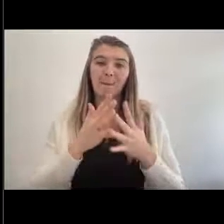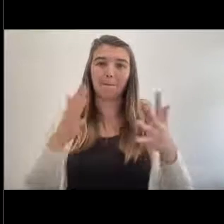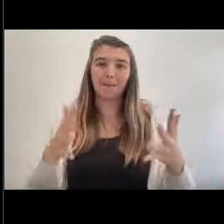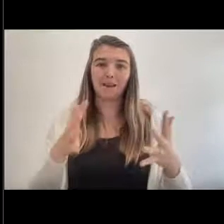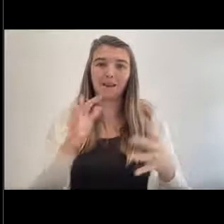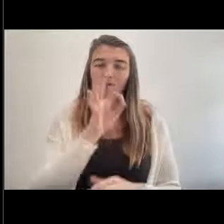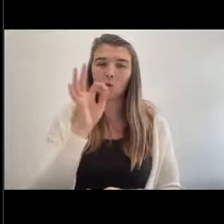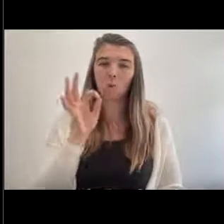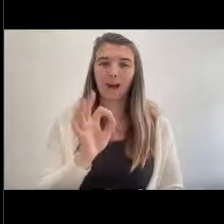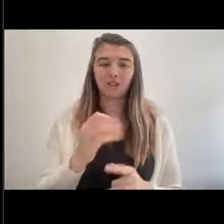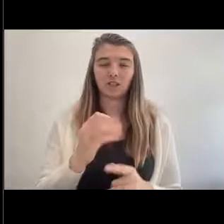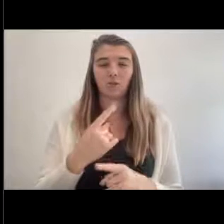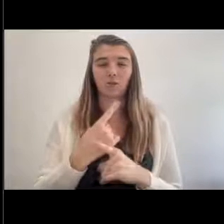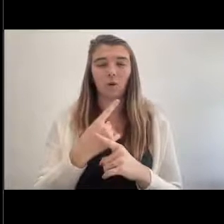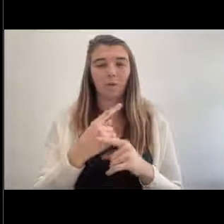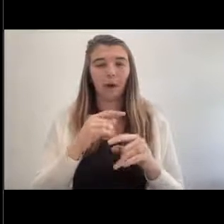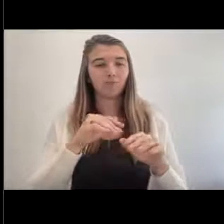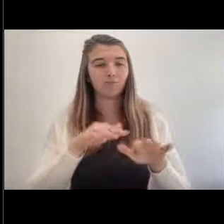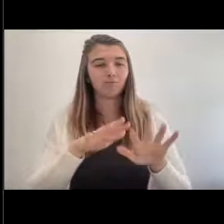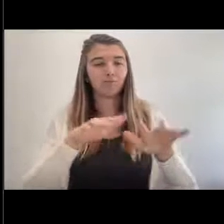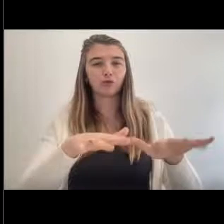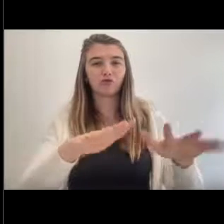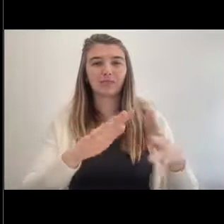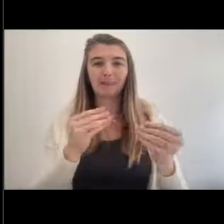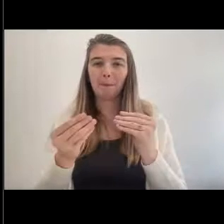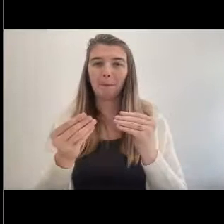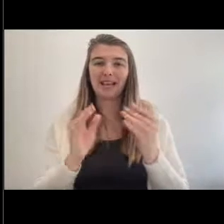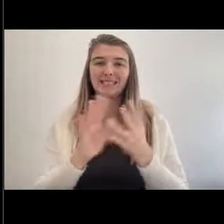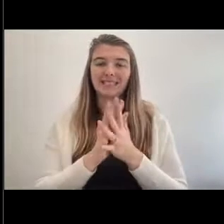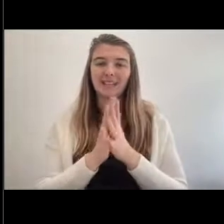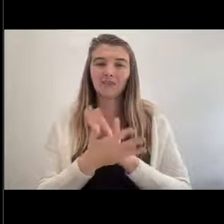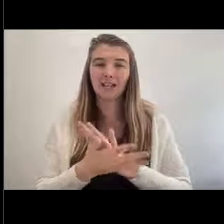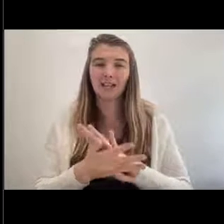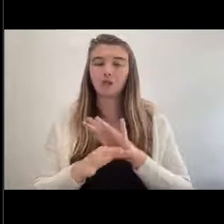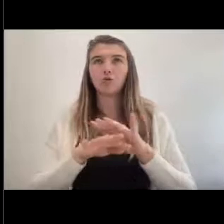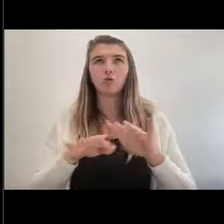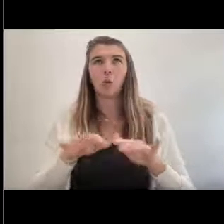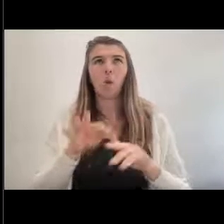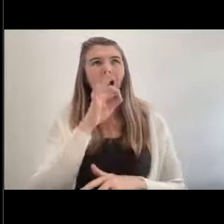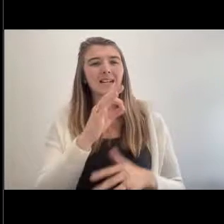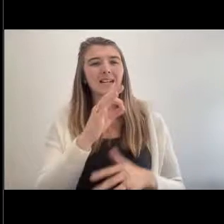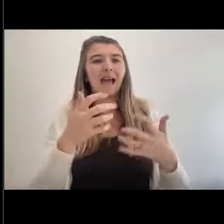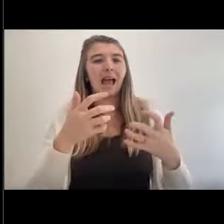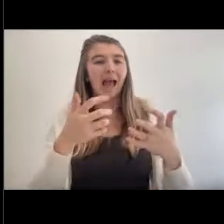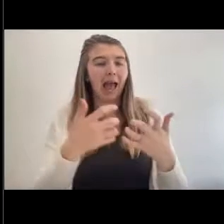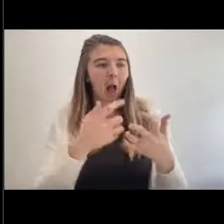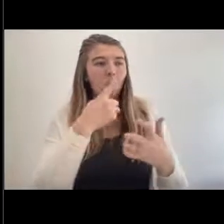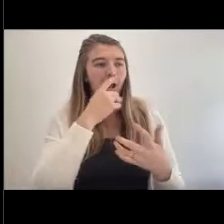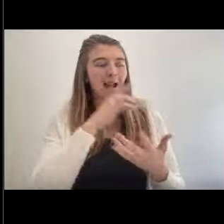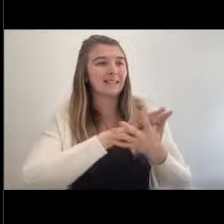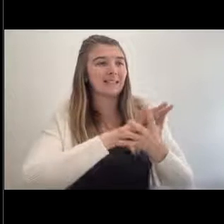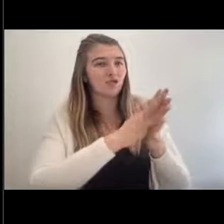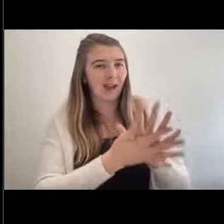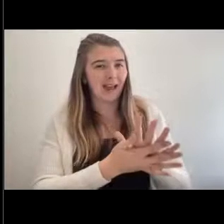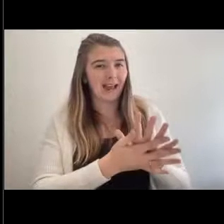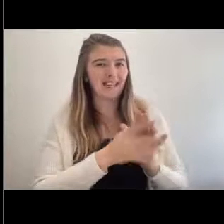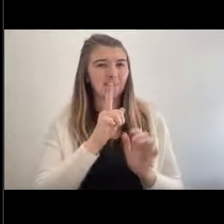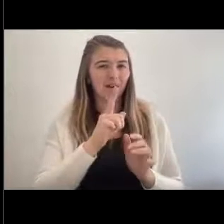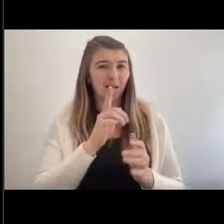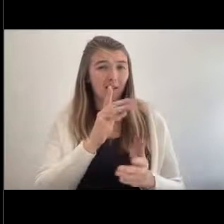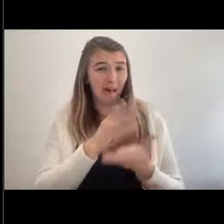case of marine plastic degradation is not necessarily just how plastics might be biodegraded, but can they even be degraded in the